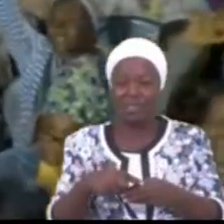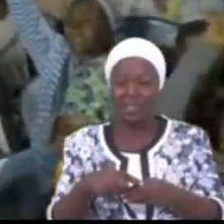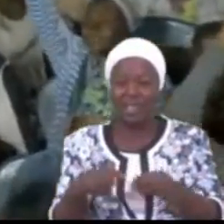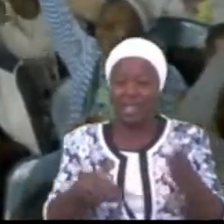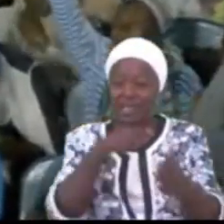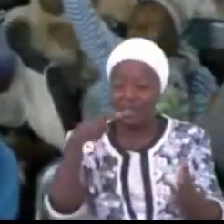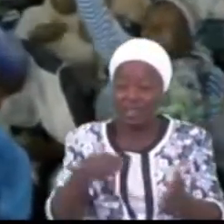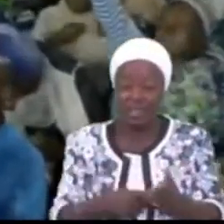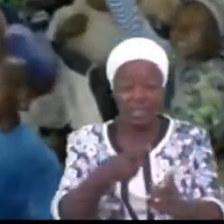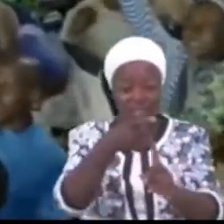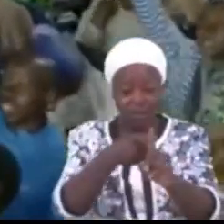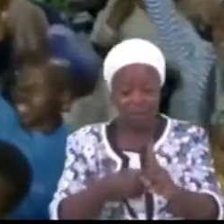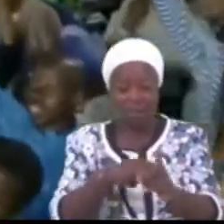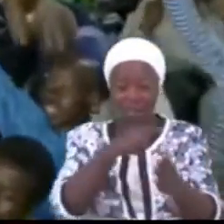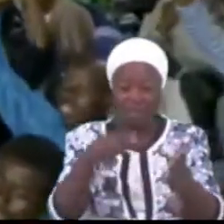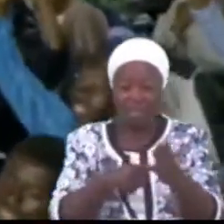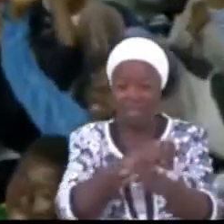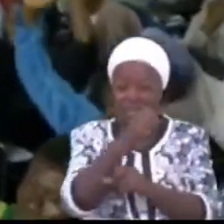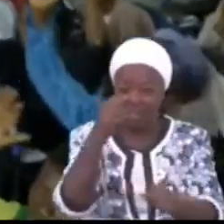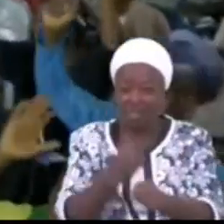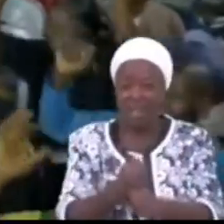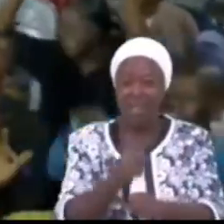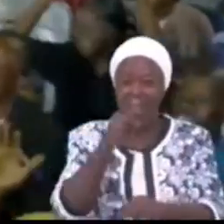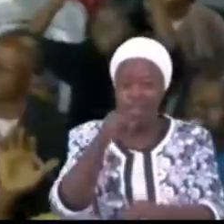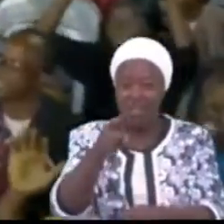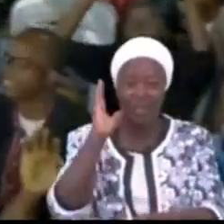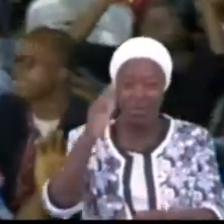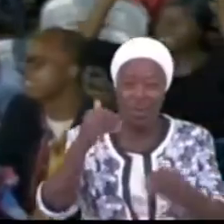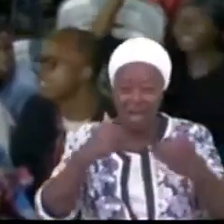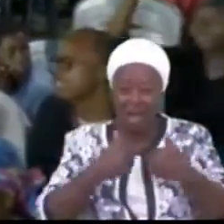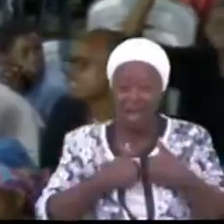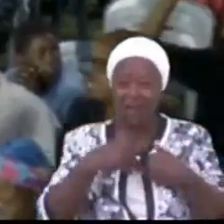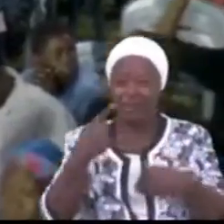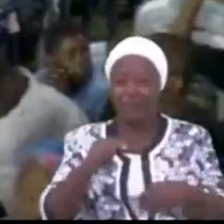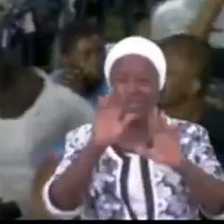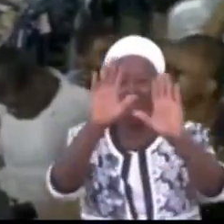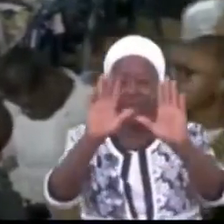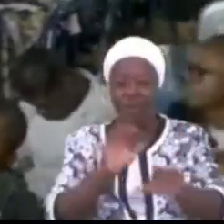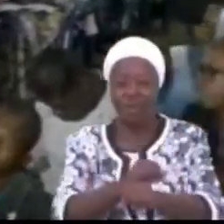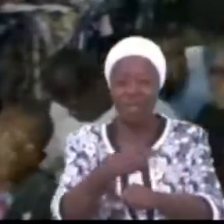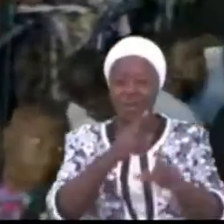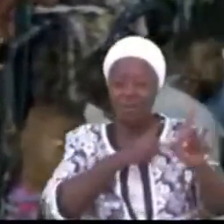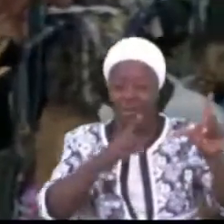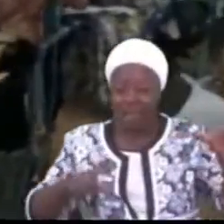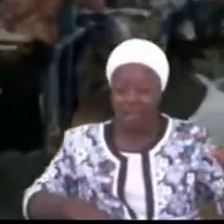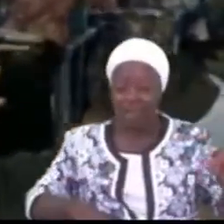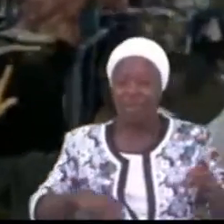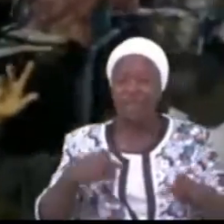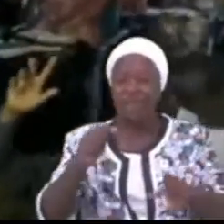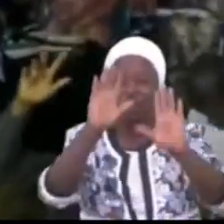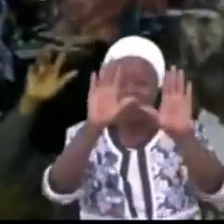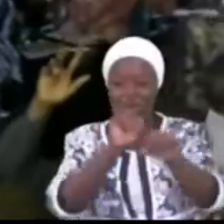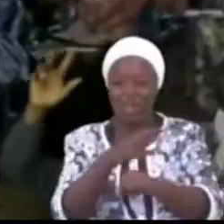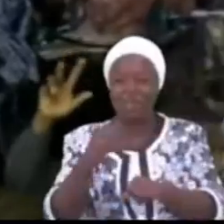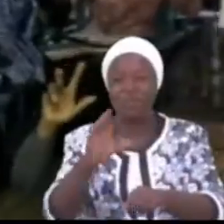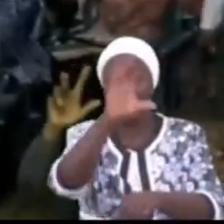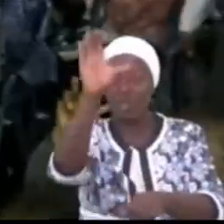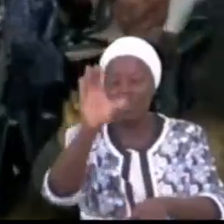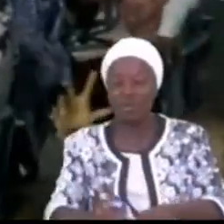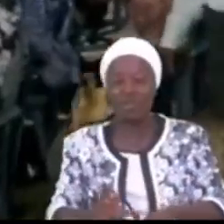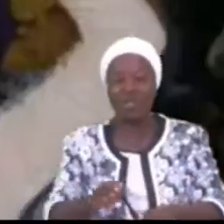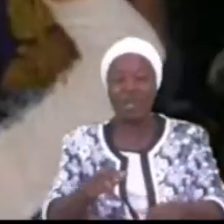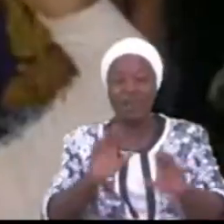this month, this year. You will have the wonders of the Lord, wonders of the cross, wonders